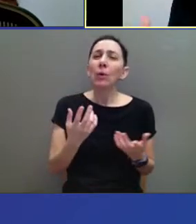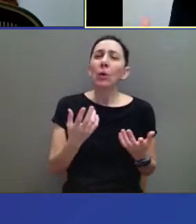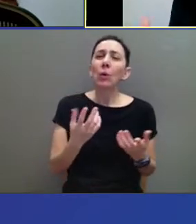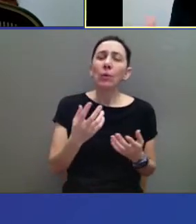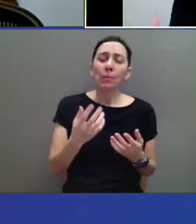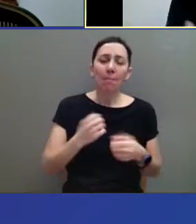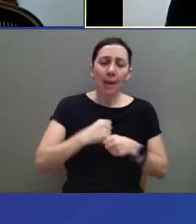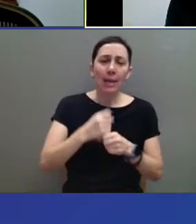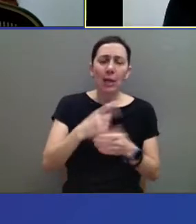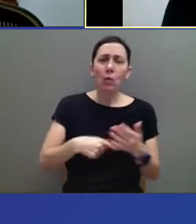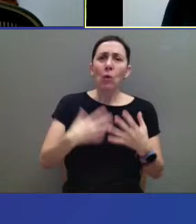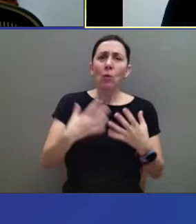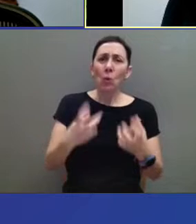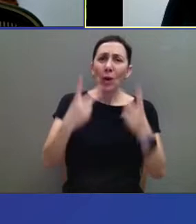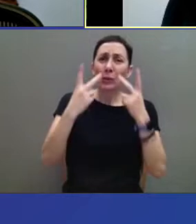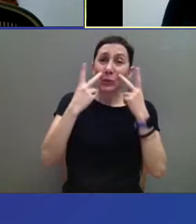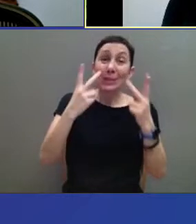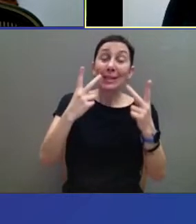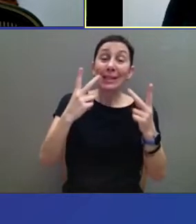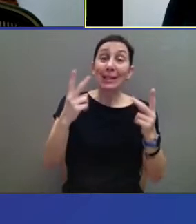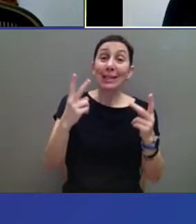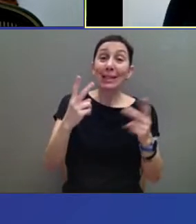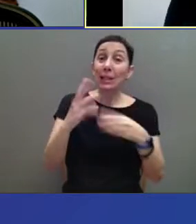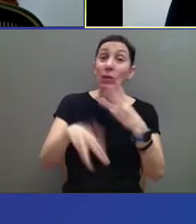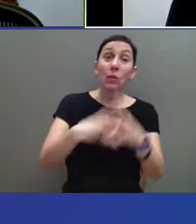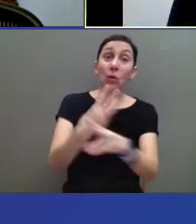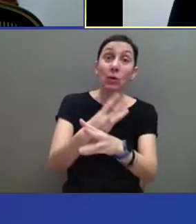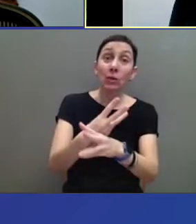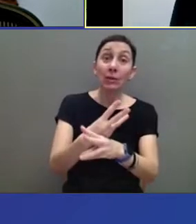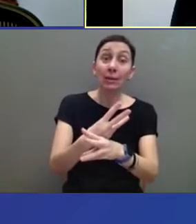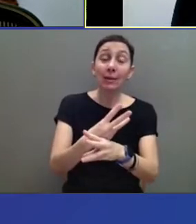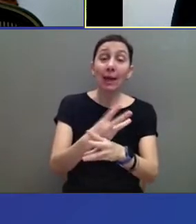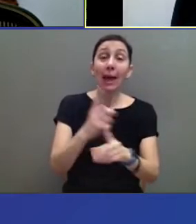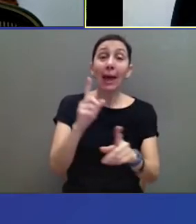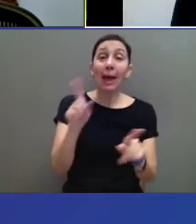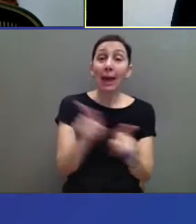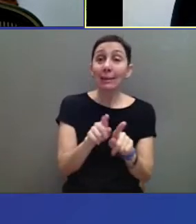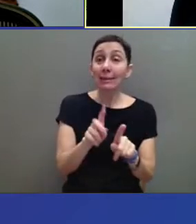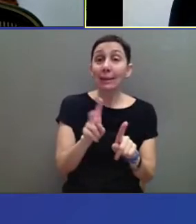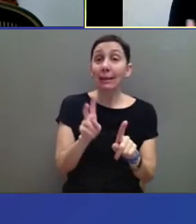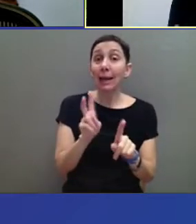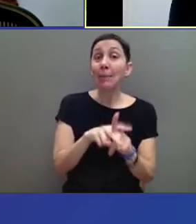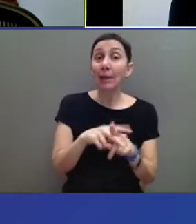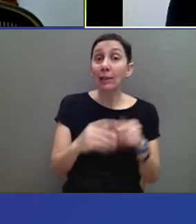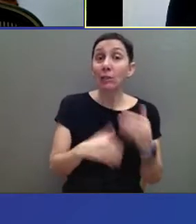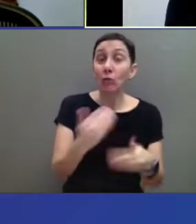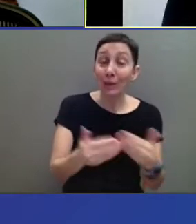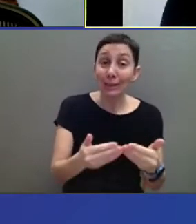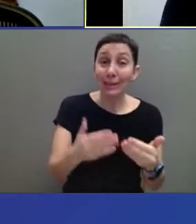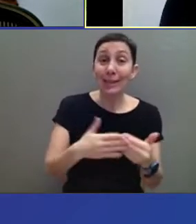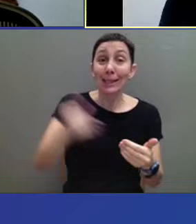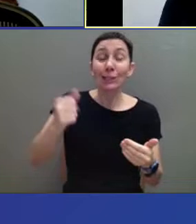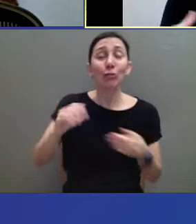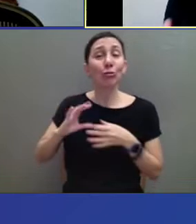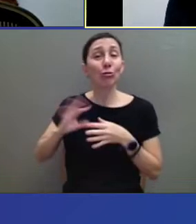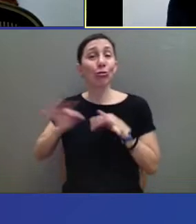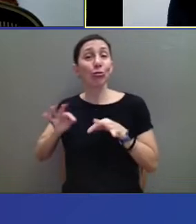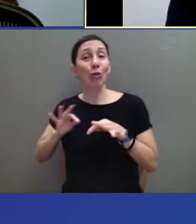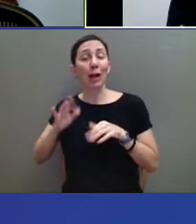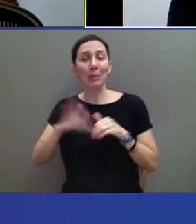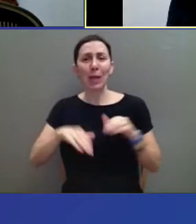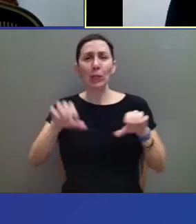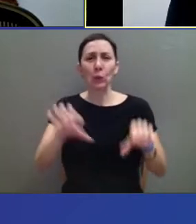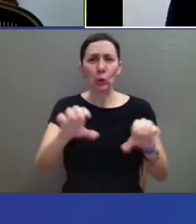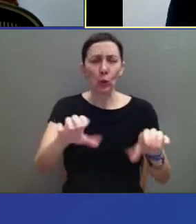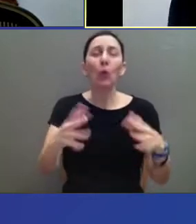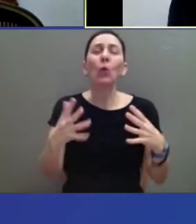an application process might be easier said than done. So this joint application process had a goal of creating